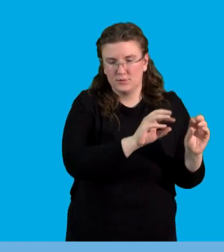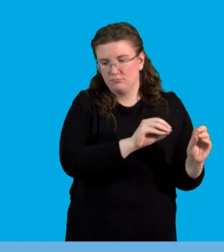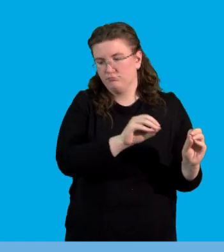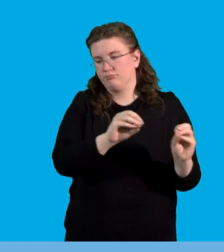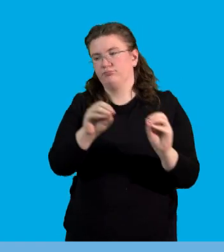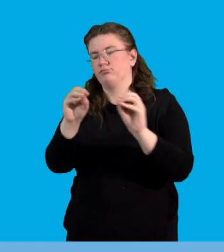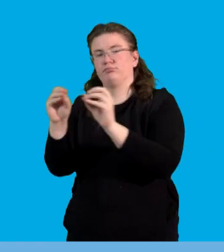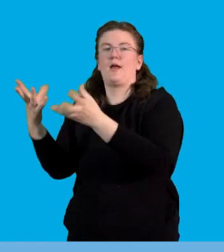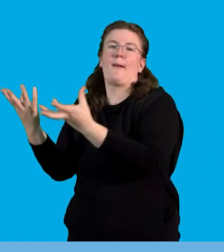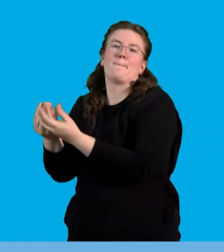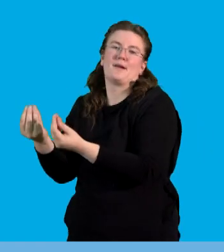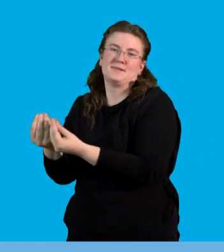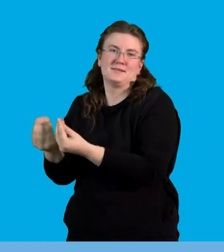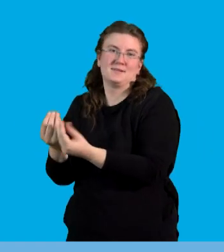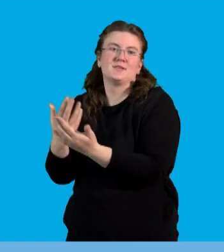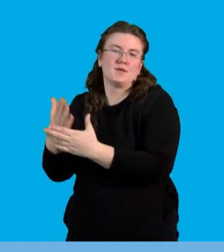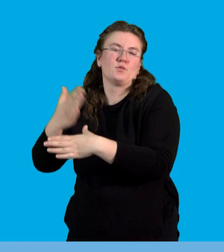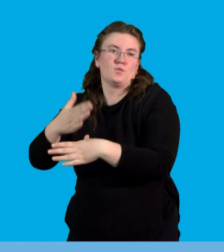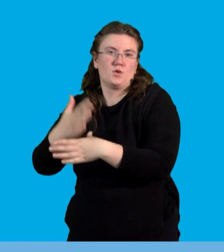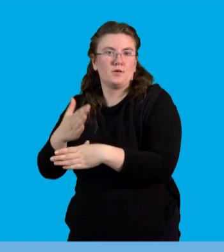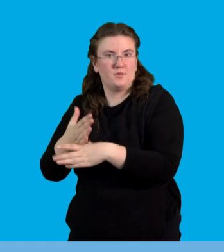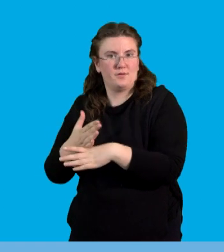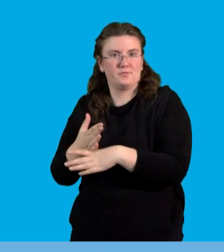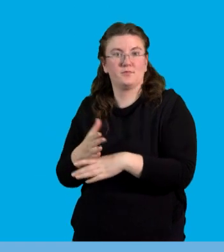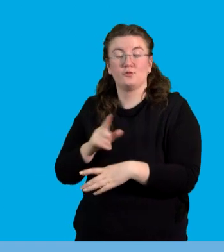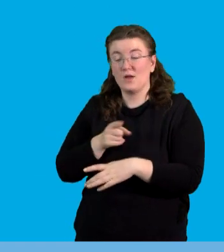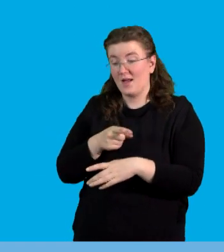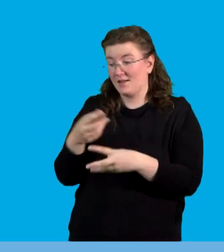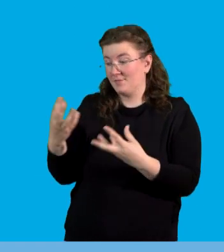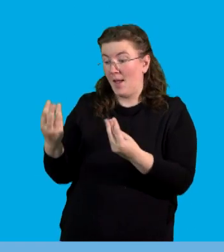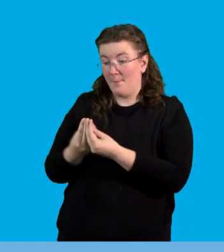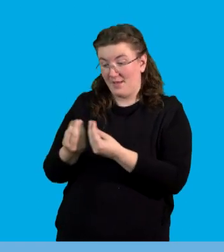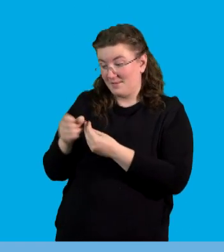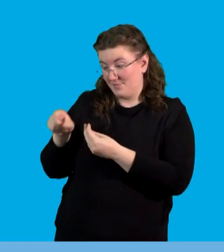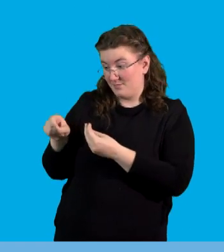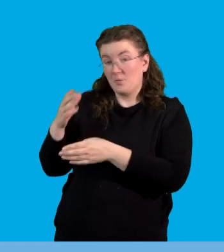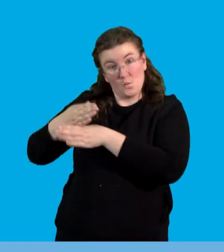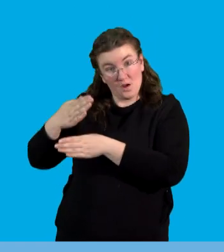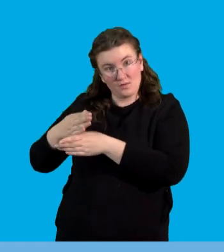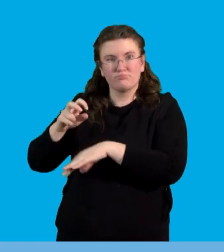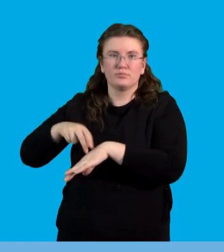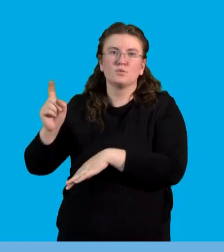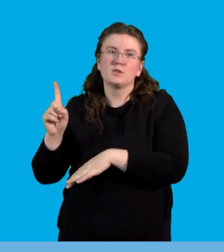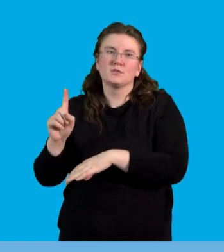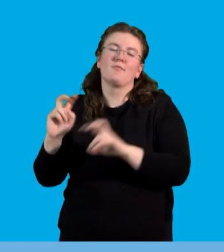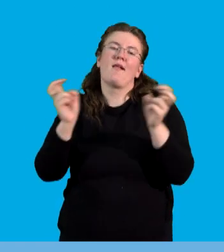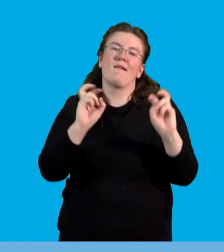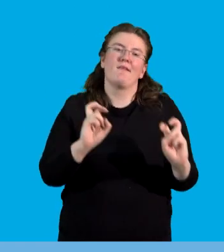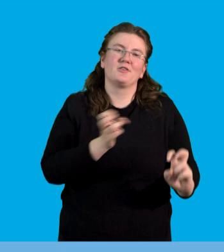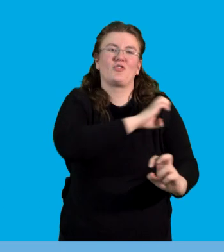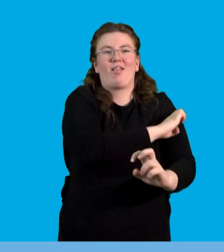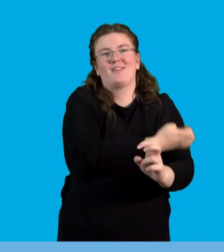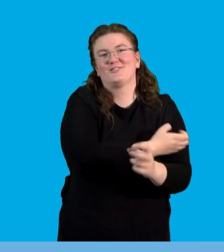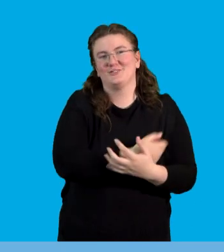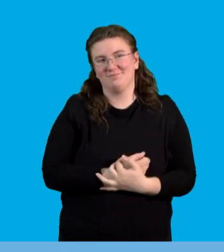them to function. So in order for those appliances to function, they need the electrical energy. Then the